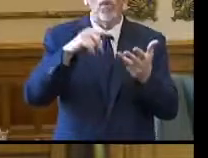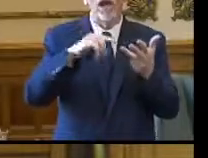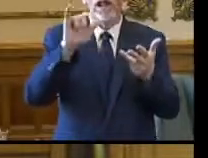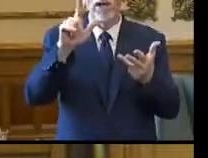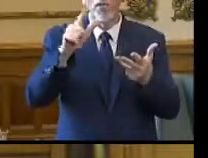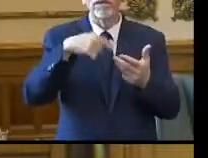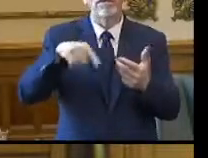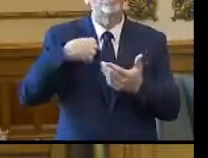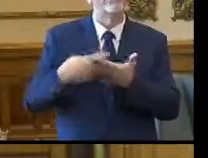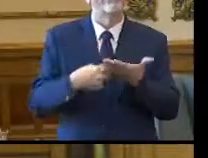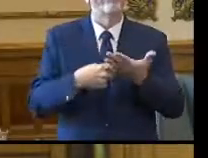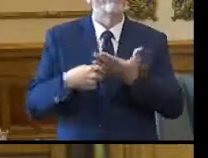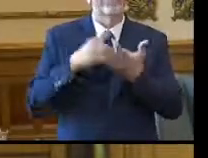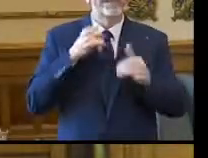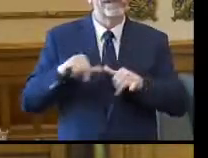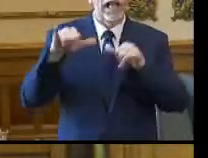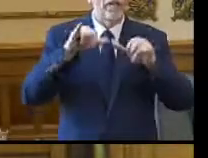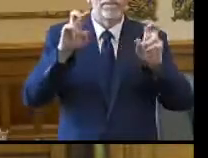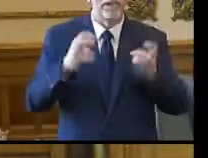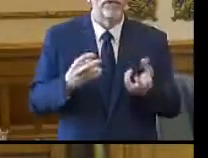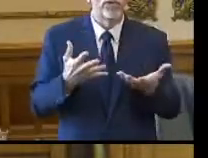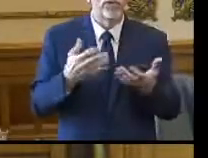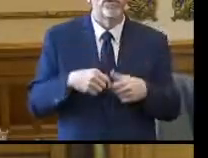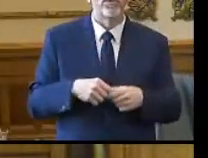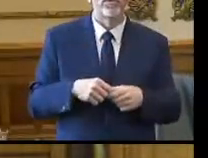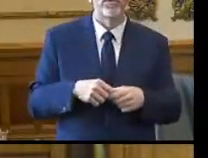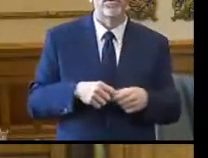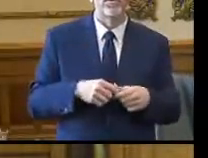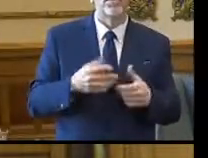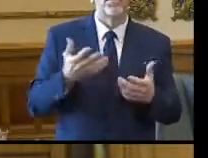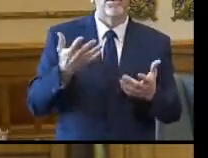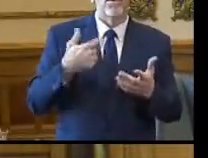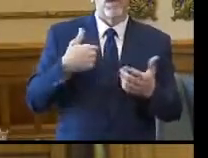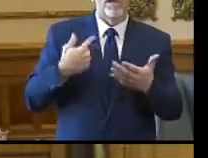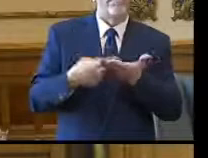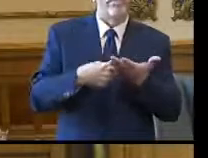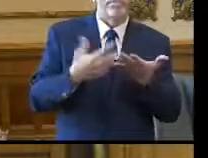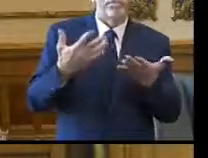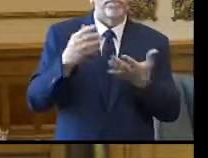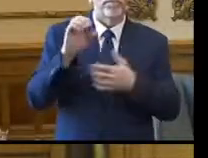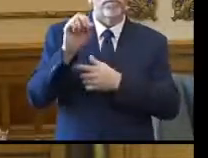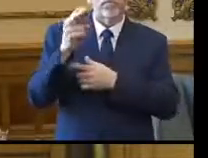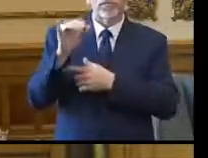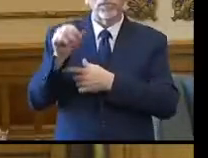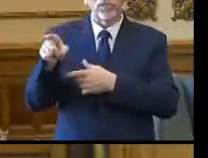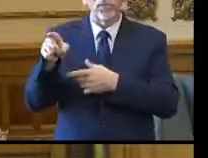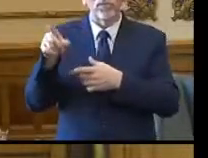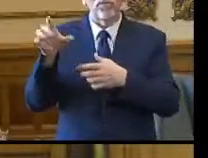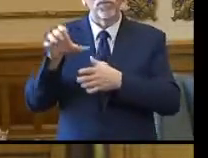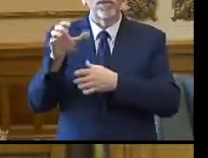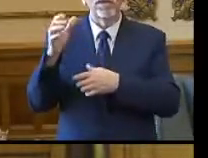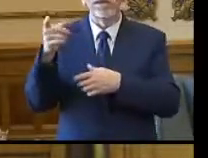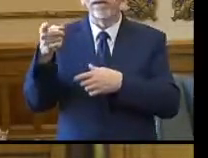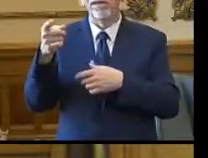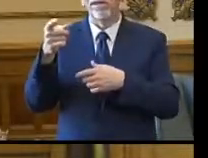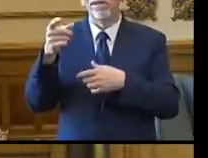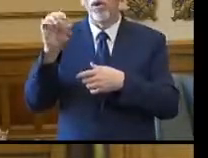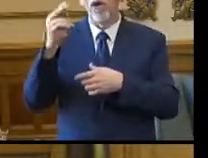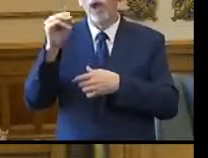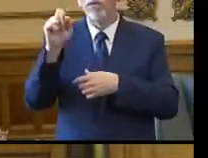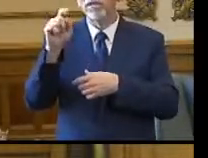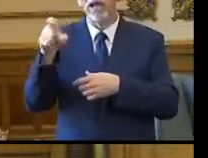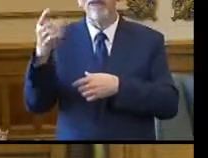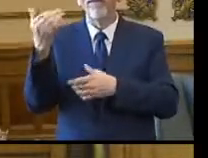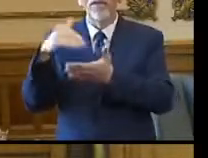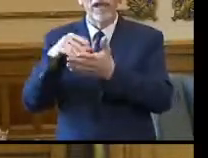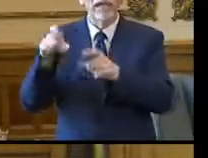we were all discussing the same issues. And all of us were talking about how Ohio State does 1,500 tests, or IU does 1,000 tests